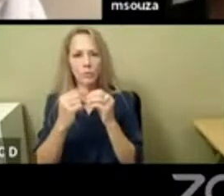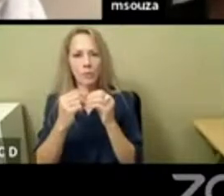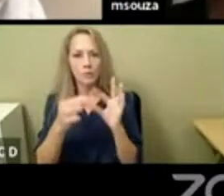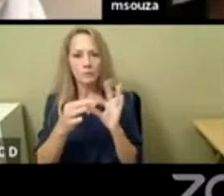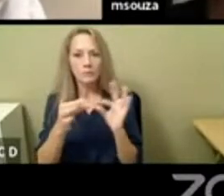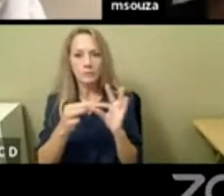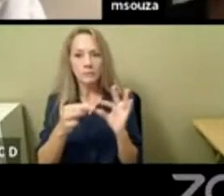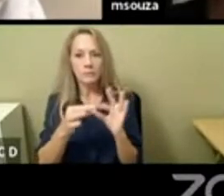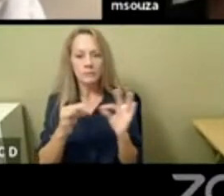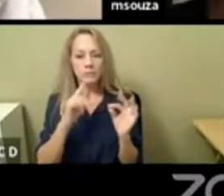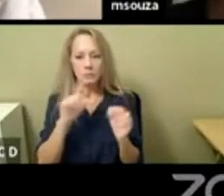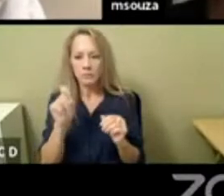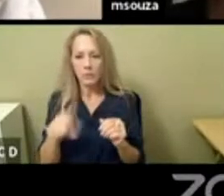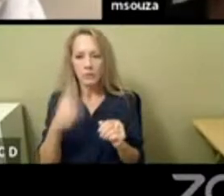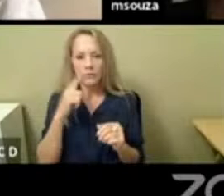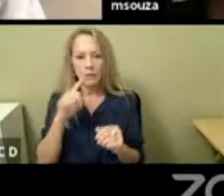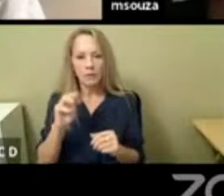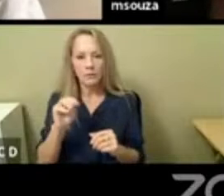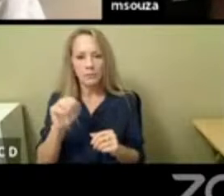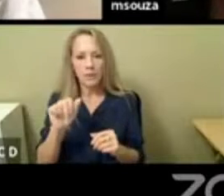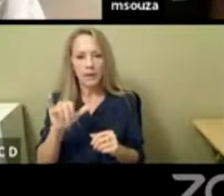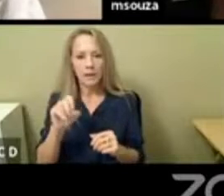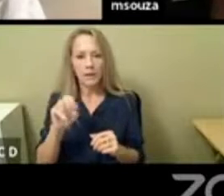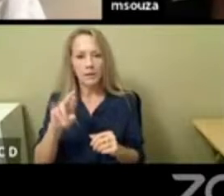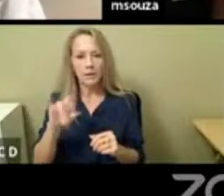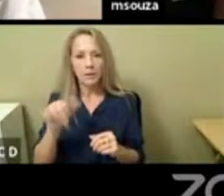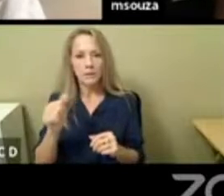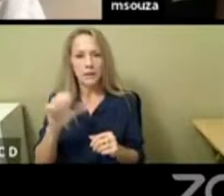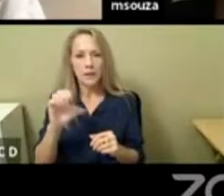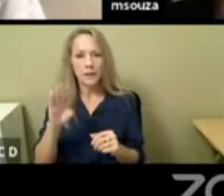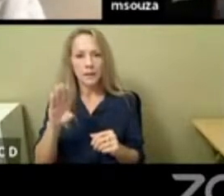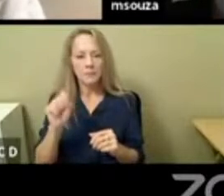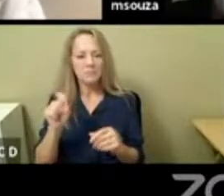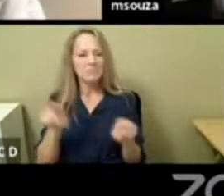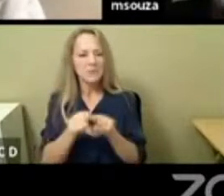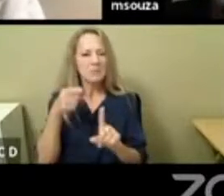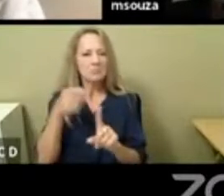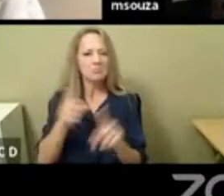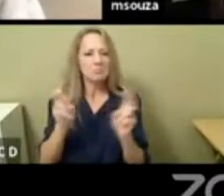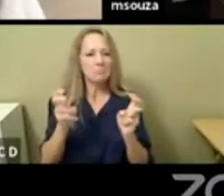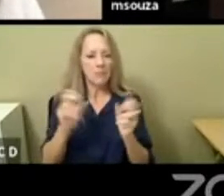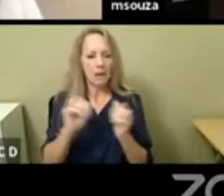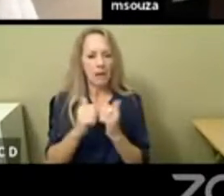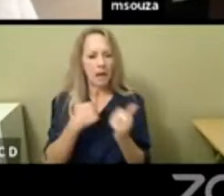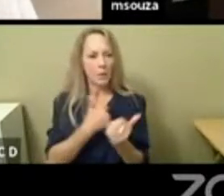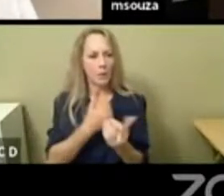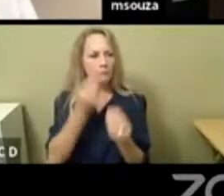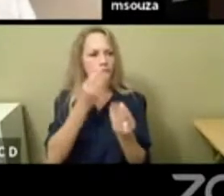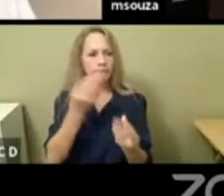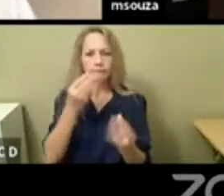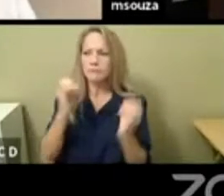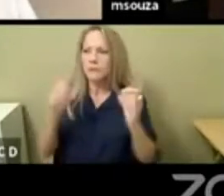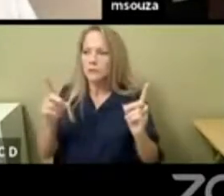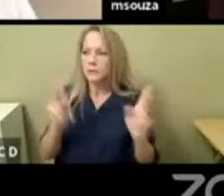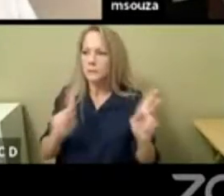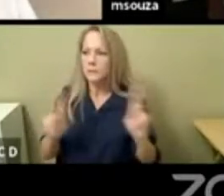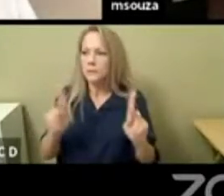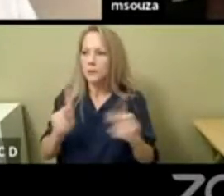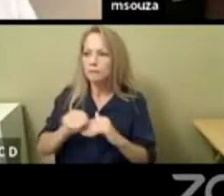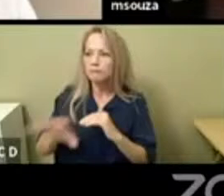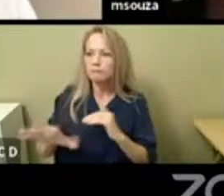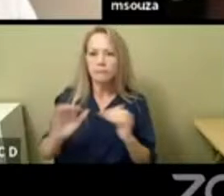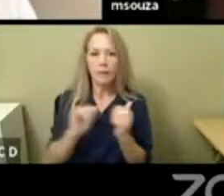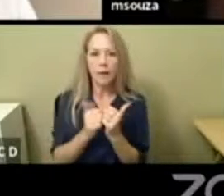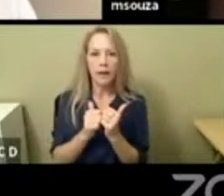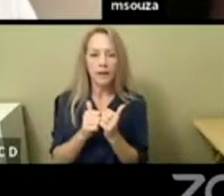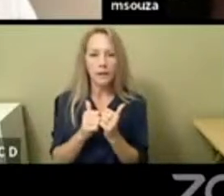a question for Mayor Jacobs, and that is just on this same topic about how we educate, how we influence the community. Because, I mean,